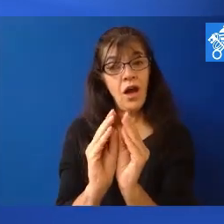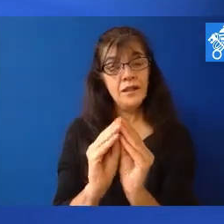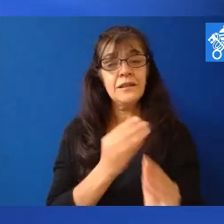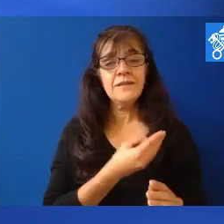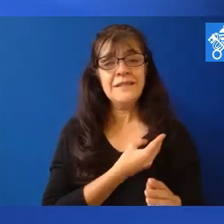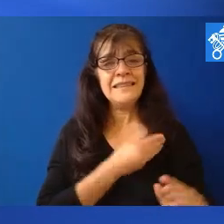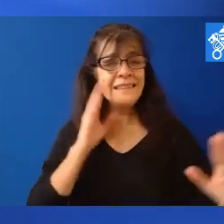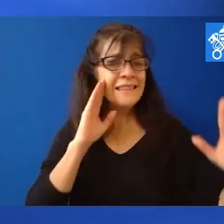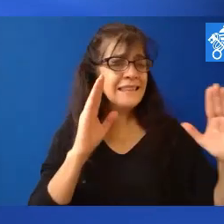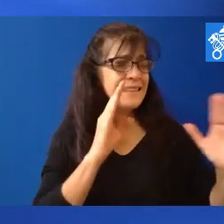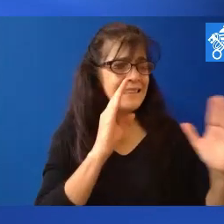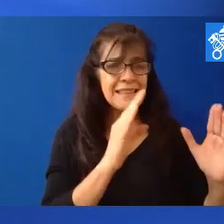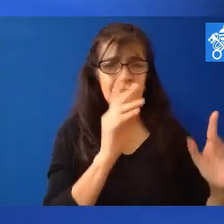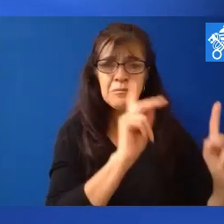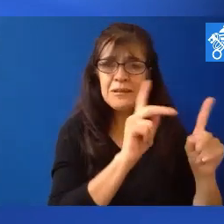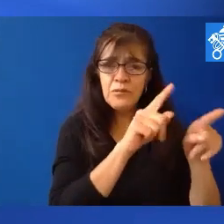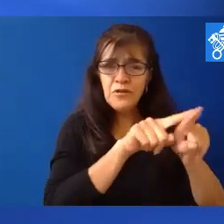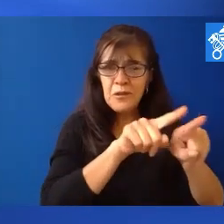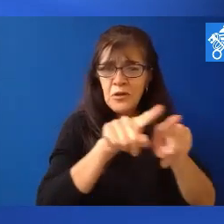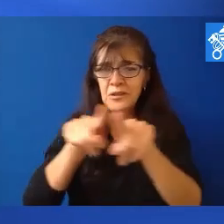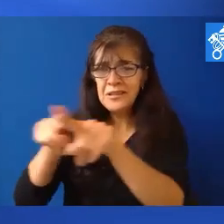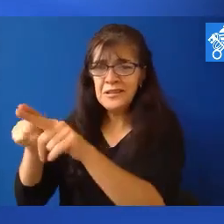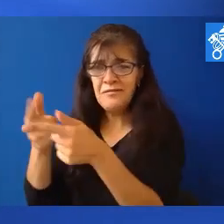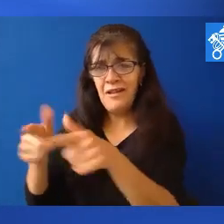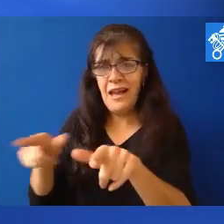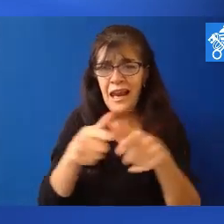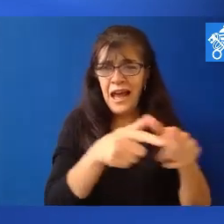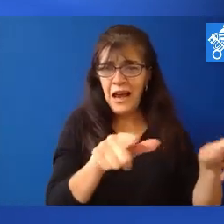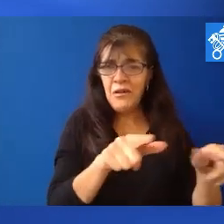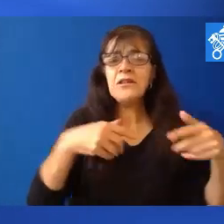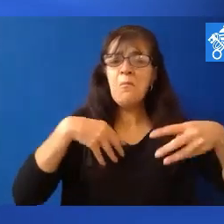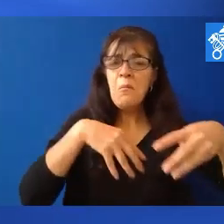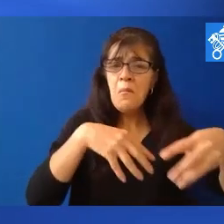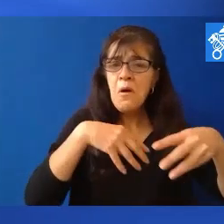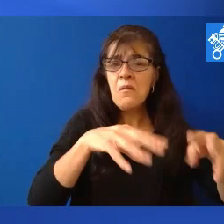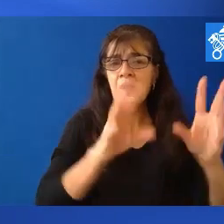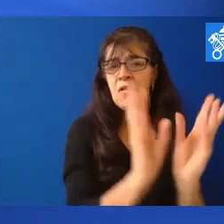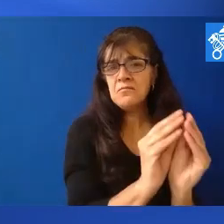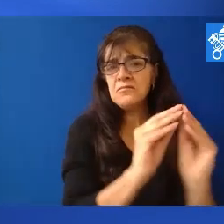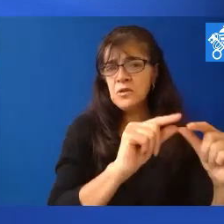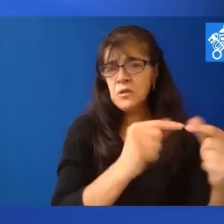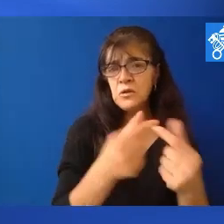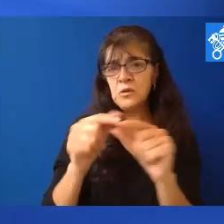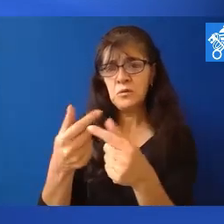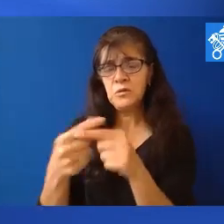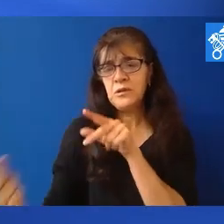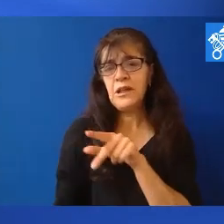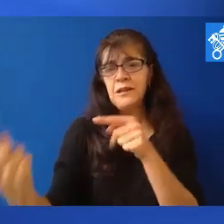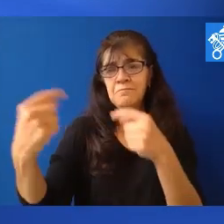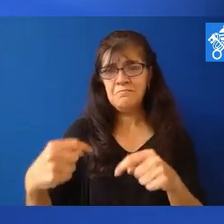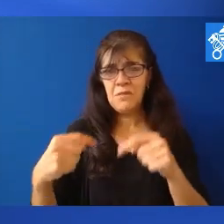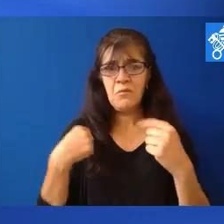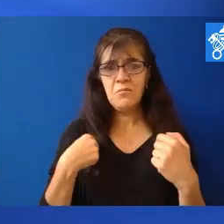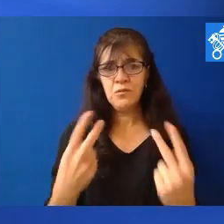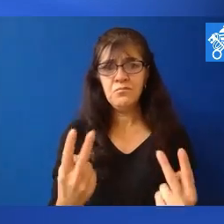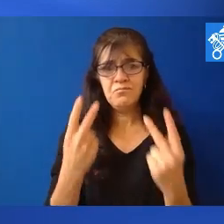Pope greets the individual visitors who are present, as well as the various pilgrims and the various groups